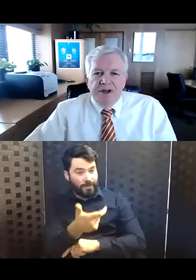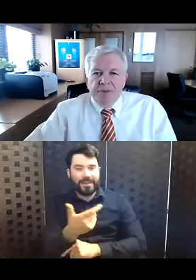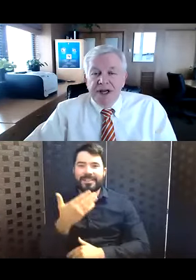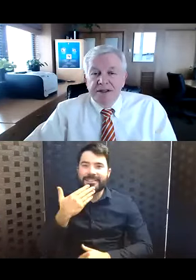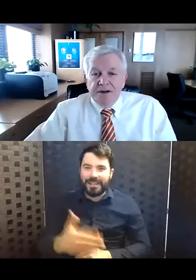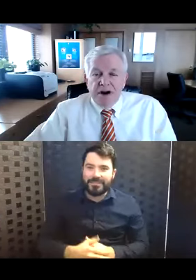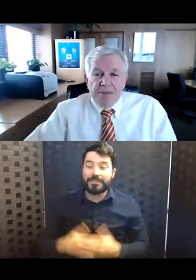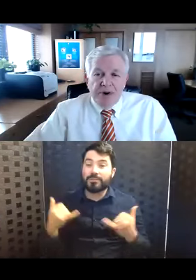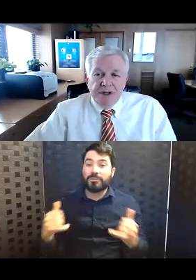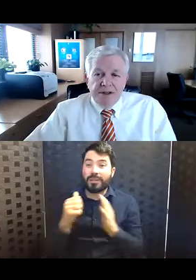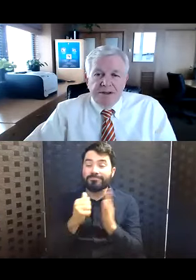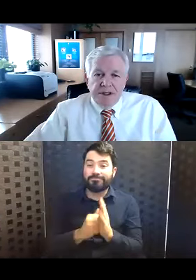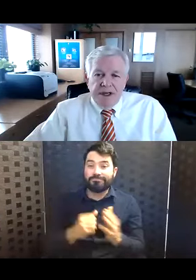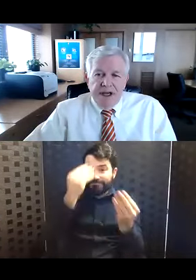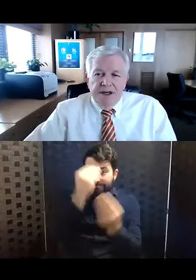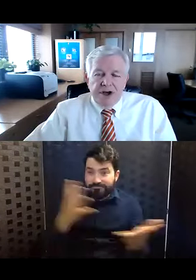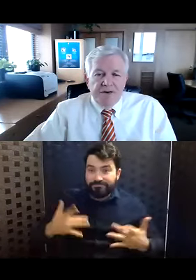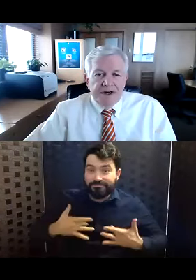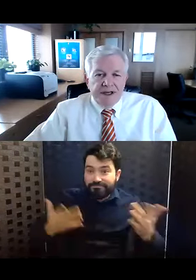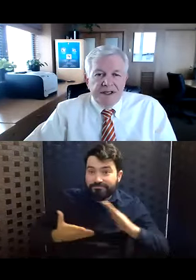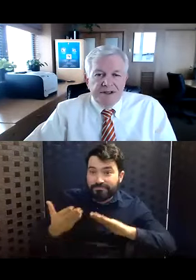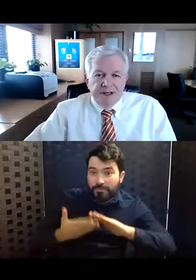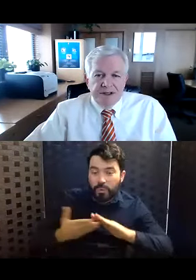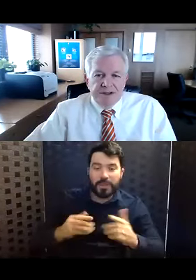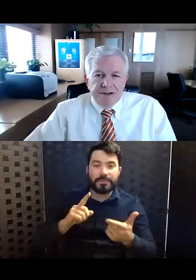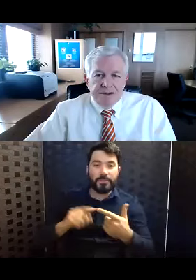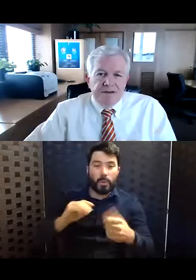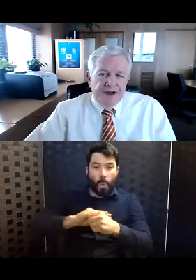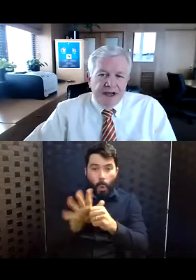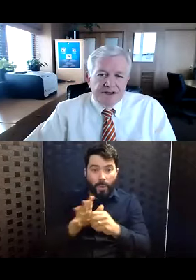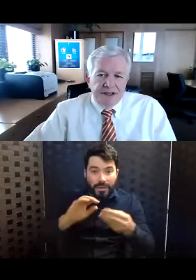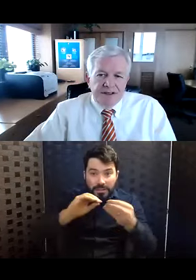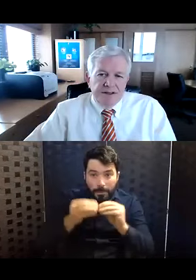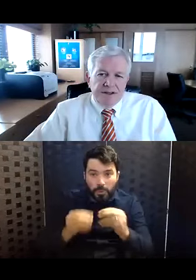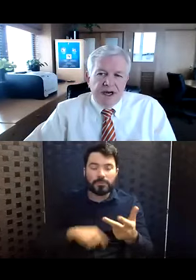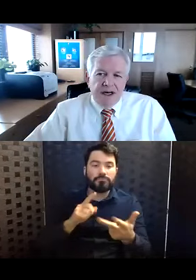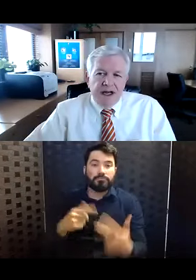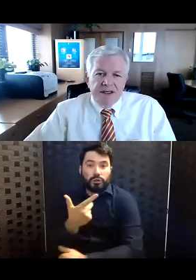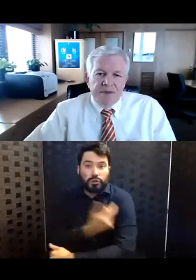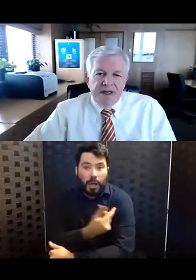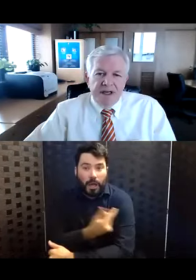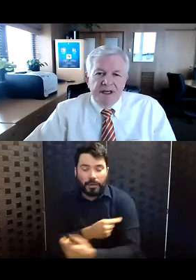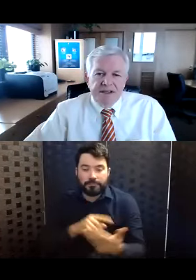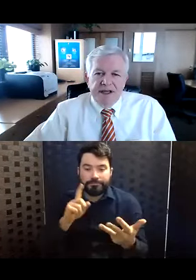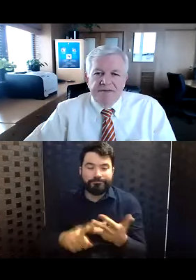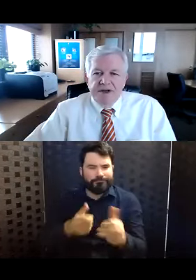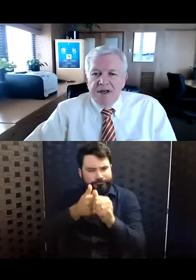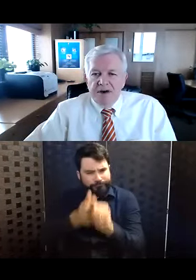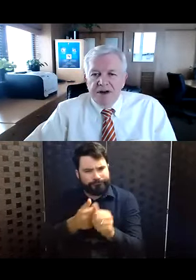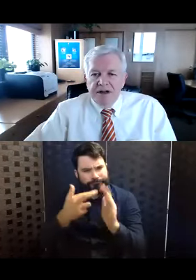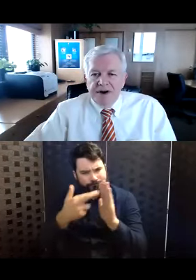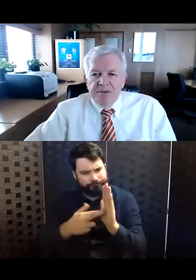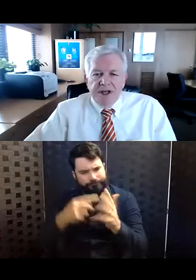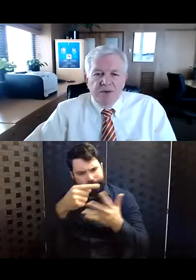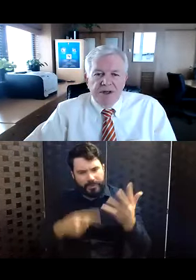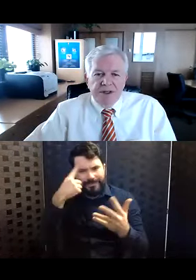include updates on our operations and COVID-19 census, vaccines, guidelines to maintain a safe